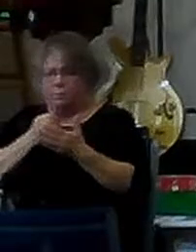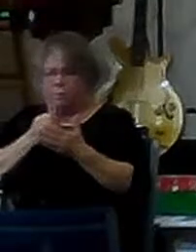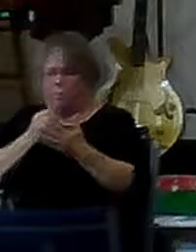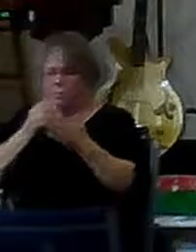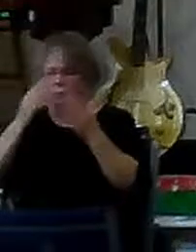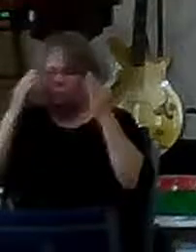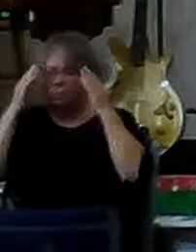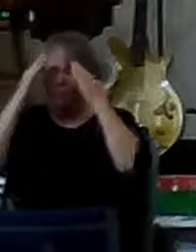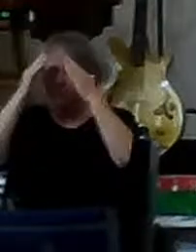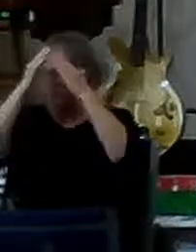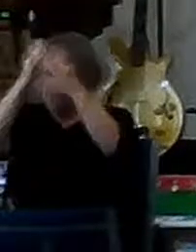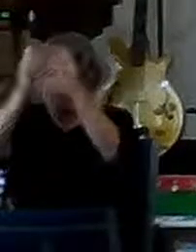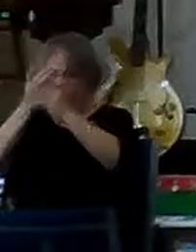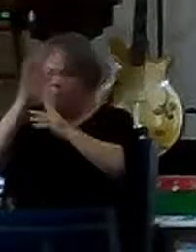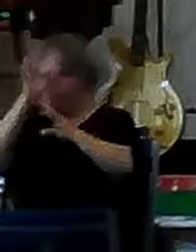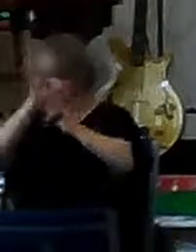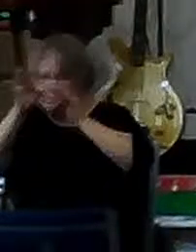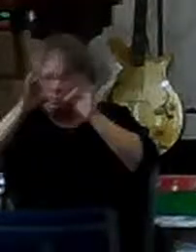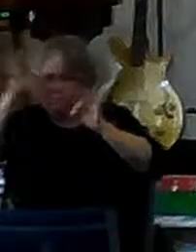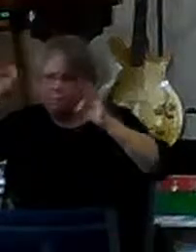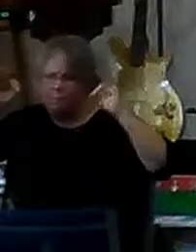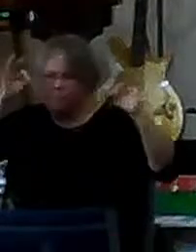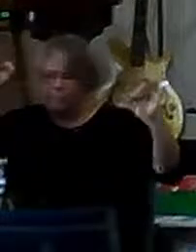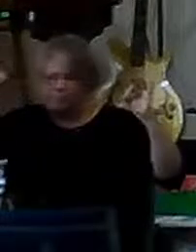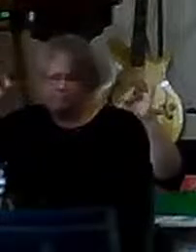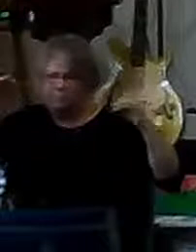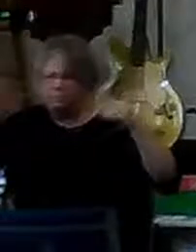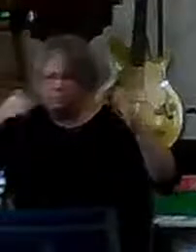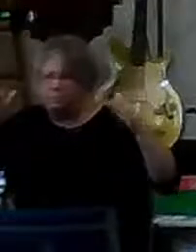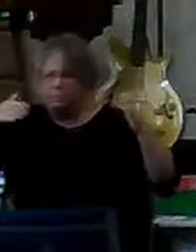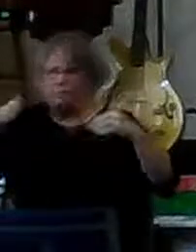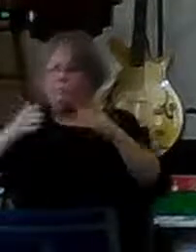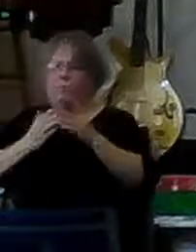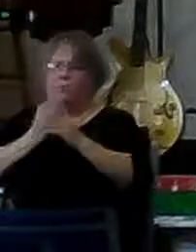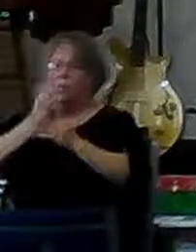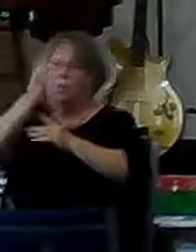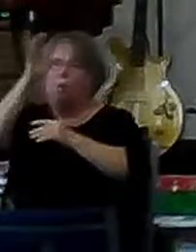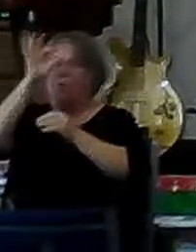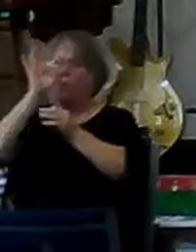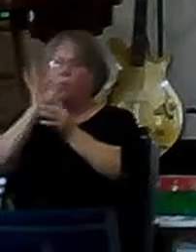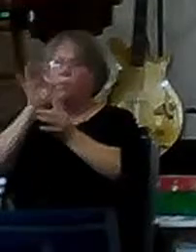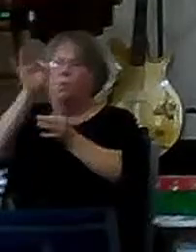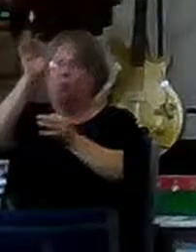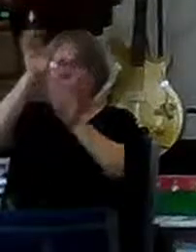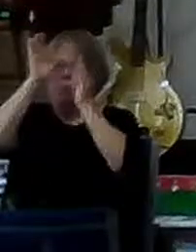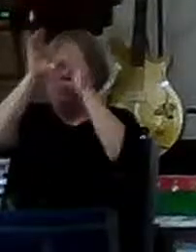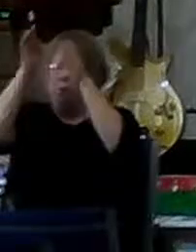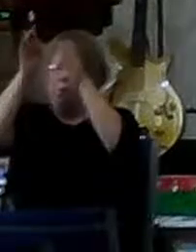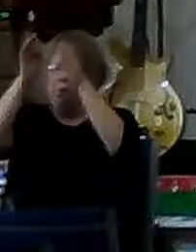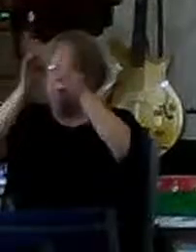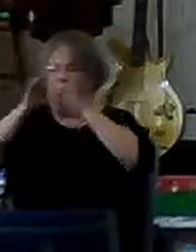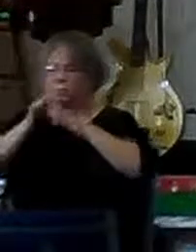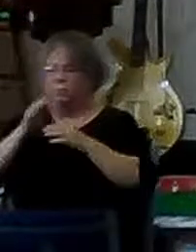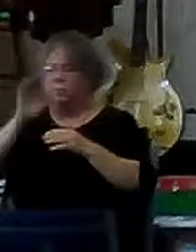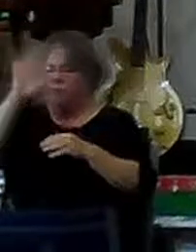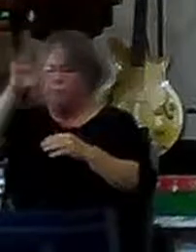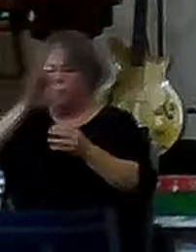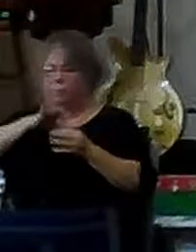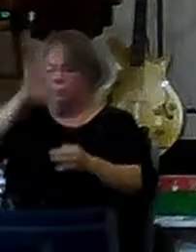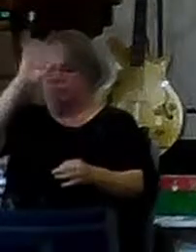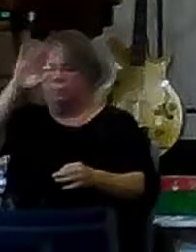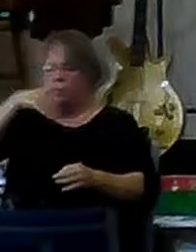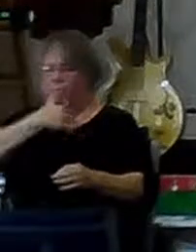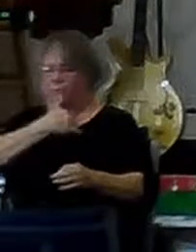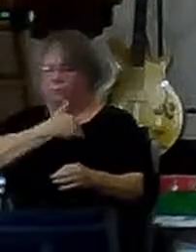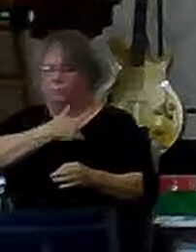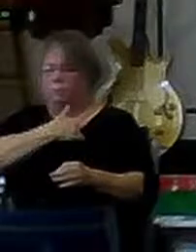today. We pray knowing that your Spirit is powerful and your Spirit can pierce into our